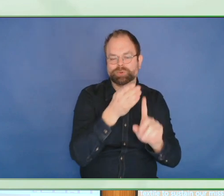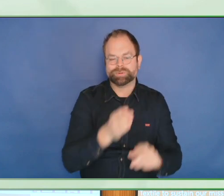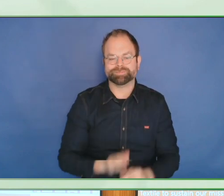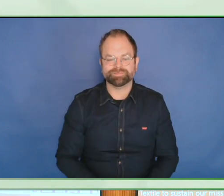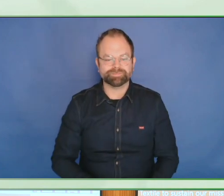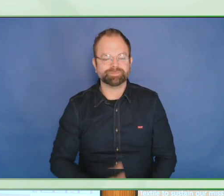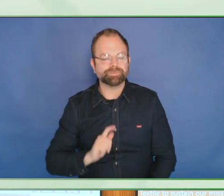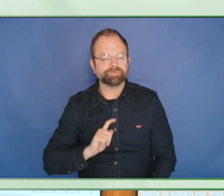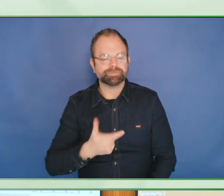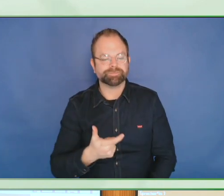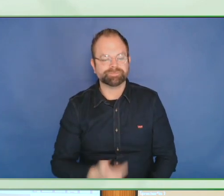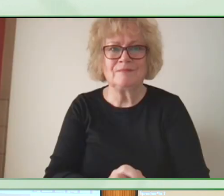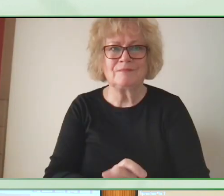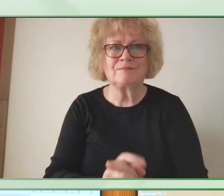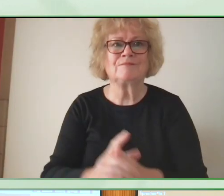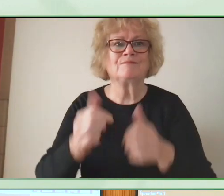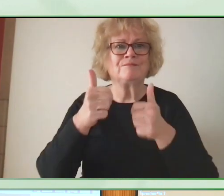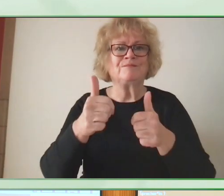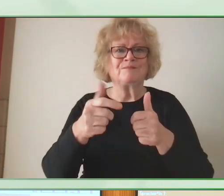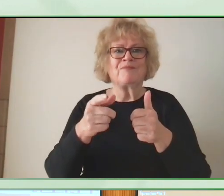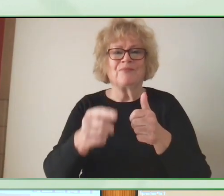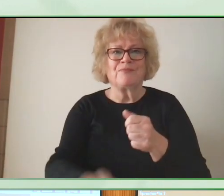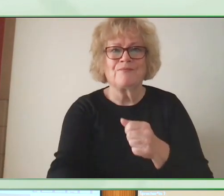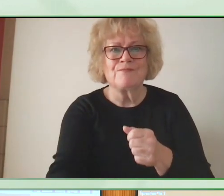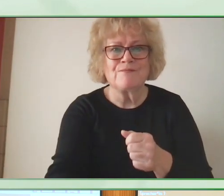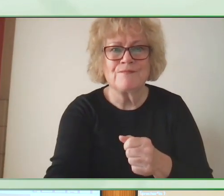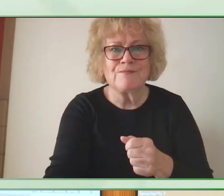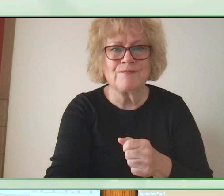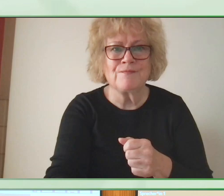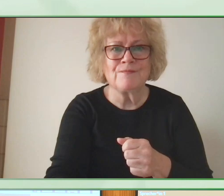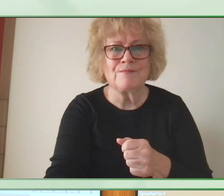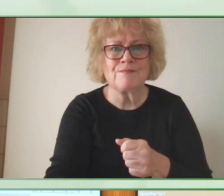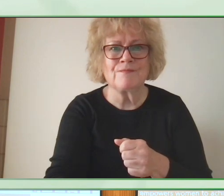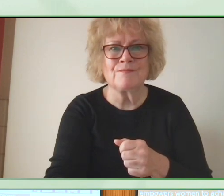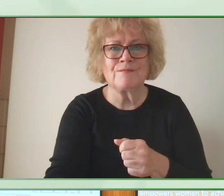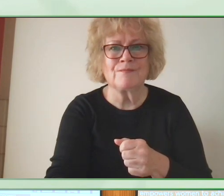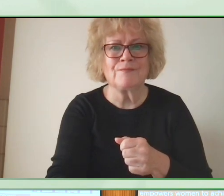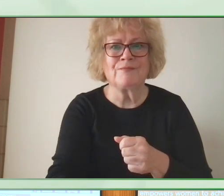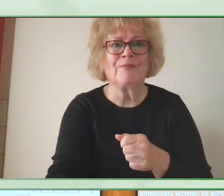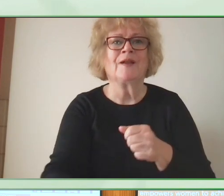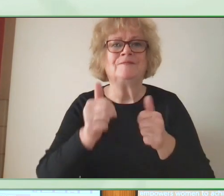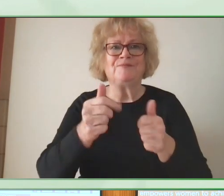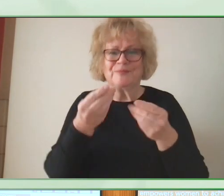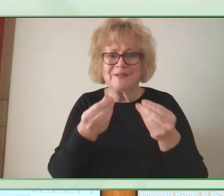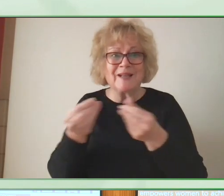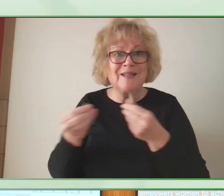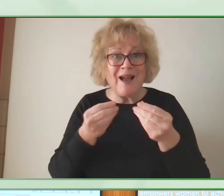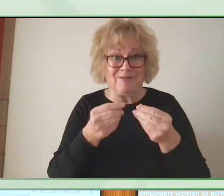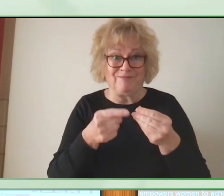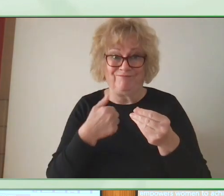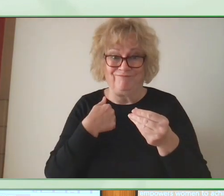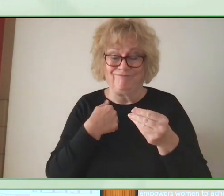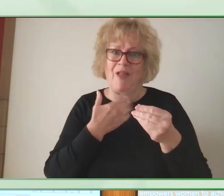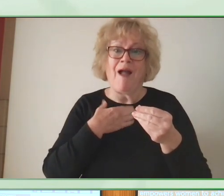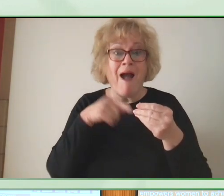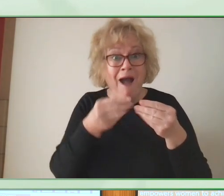It empowers women to achieve financial independency and uplift their families. By showcasing